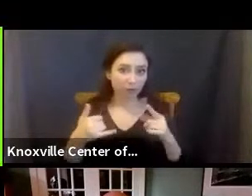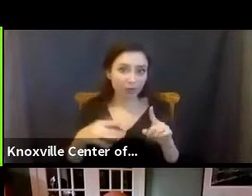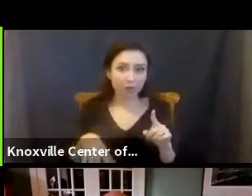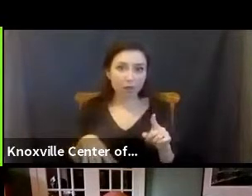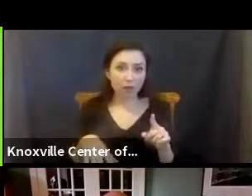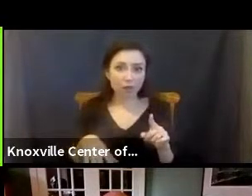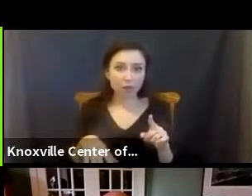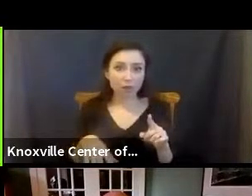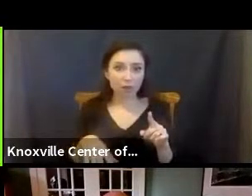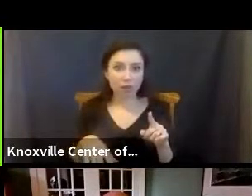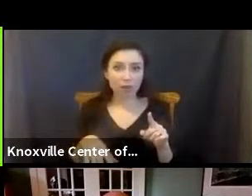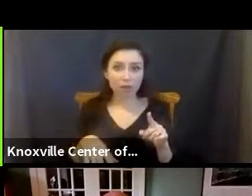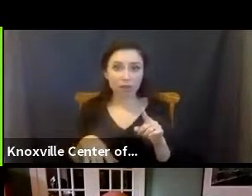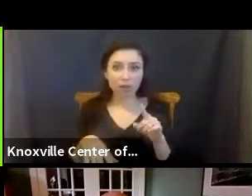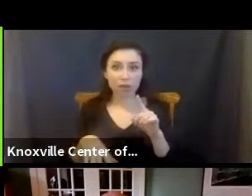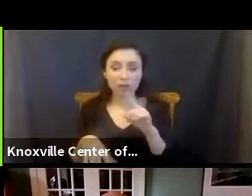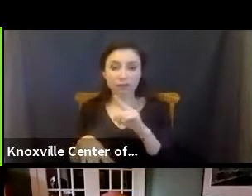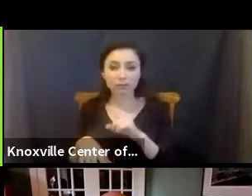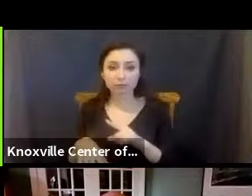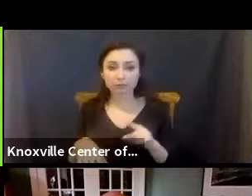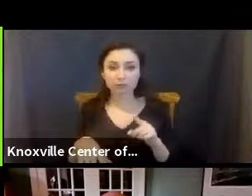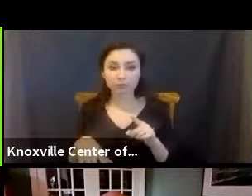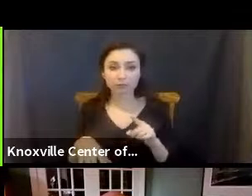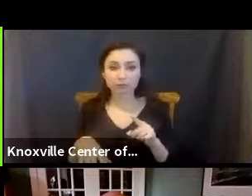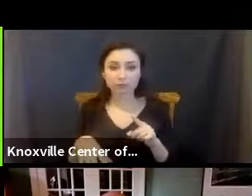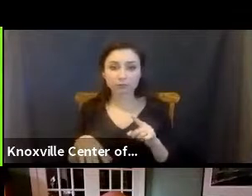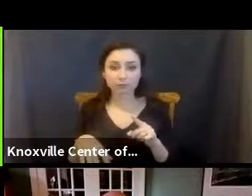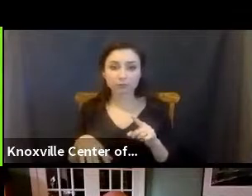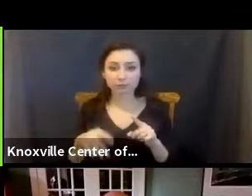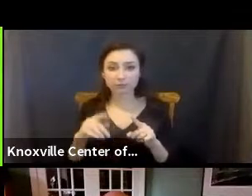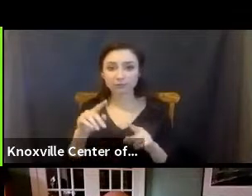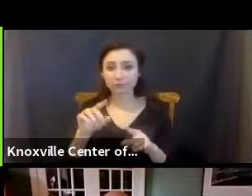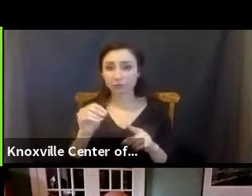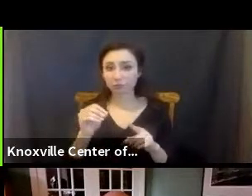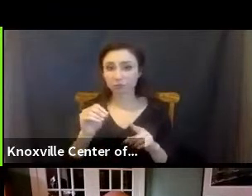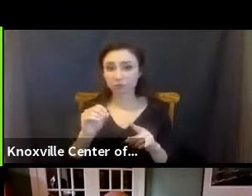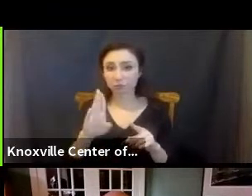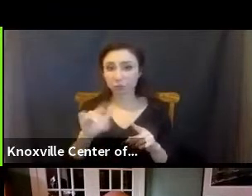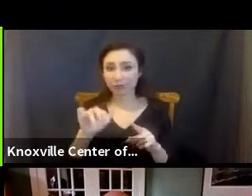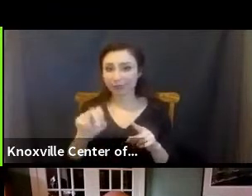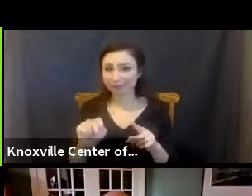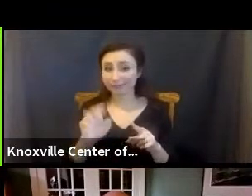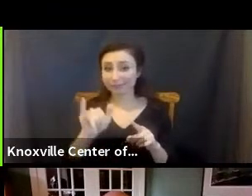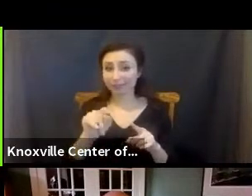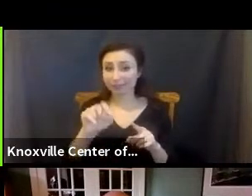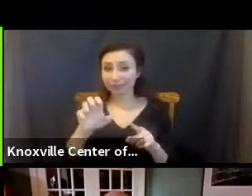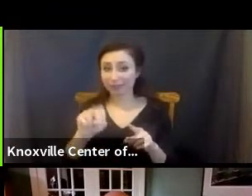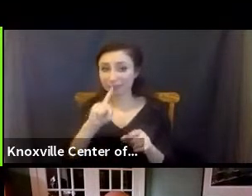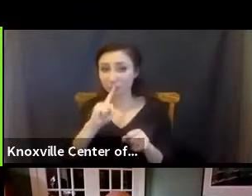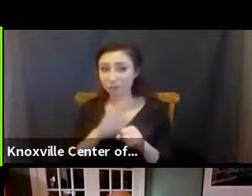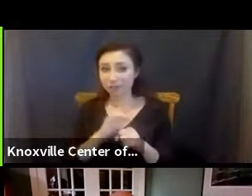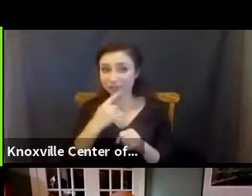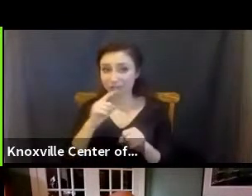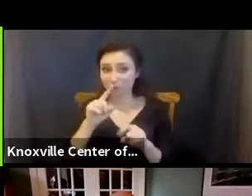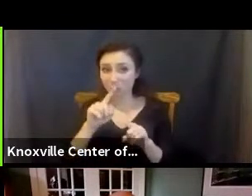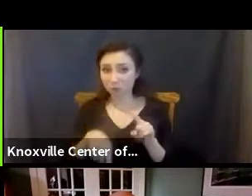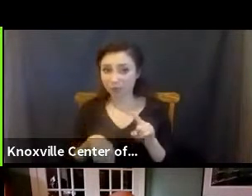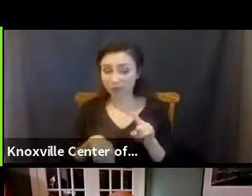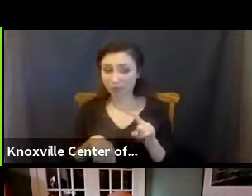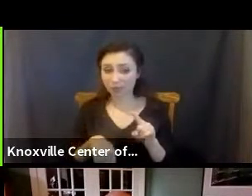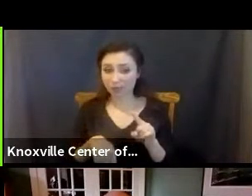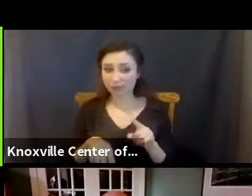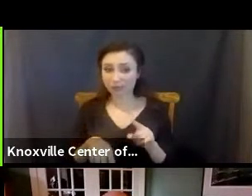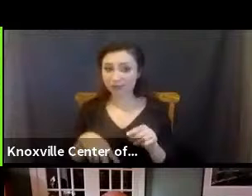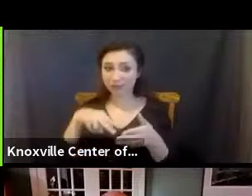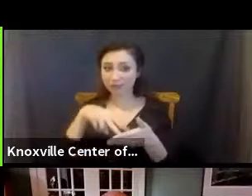speak about the Tennessee Pledge? Tennessee Pledge states that you cannot stand. You can't stand at a